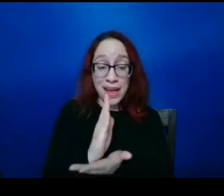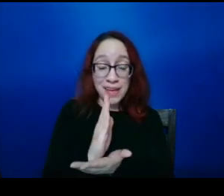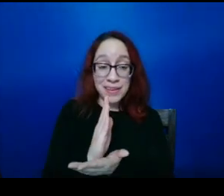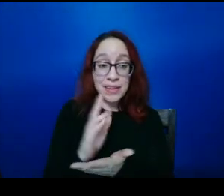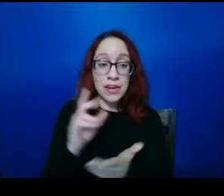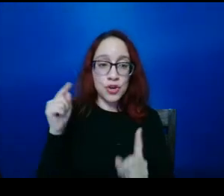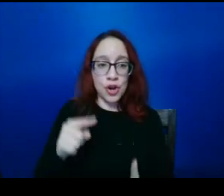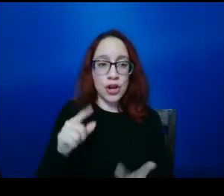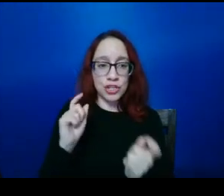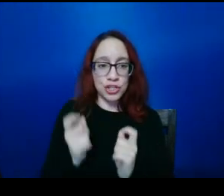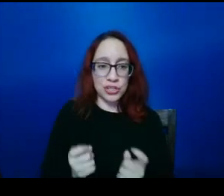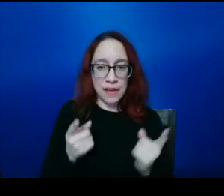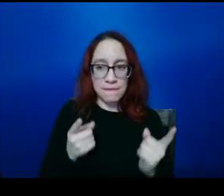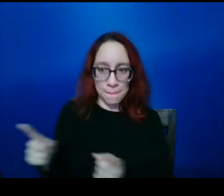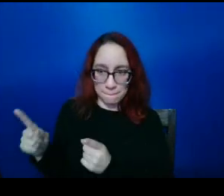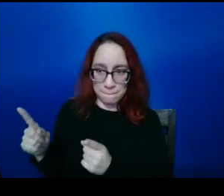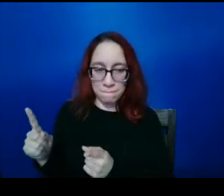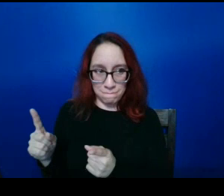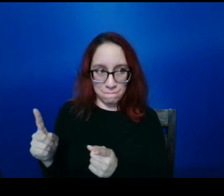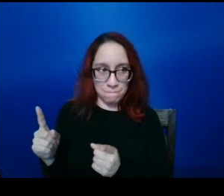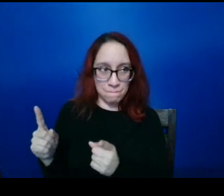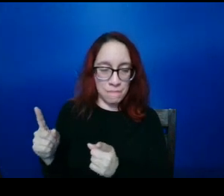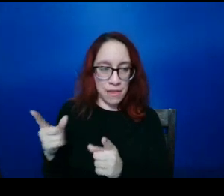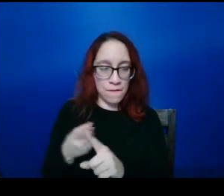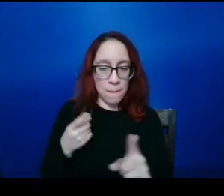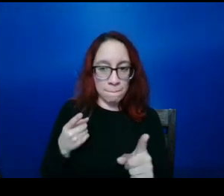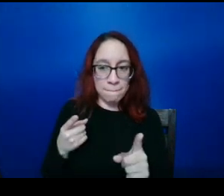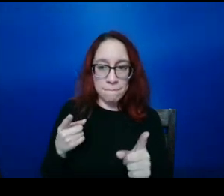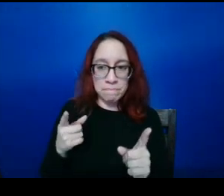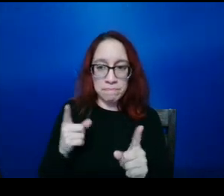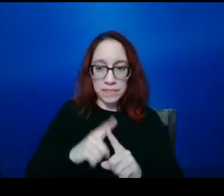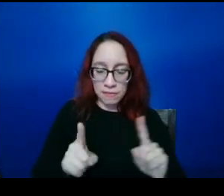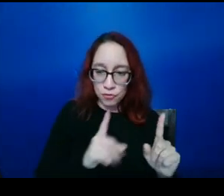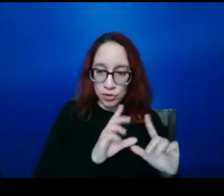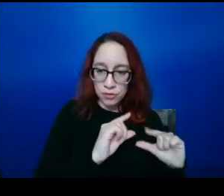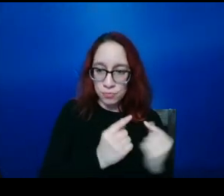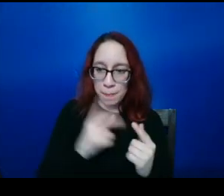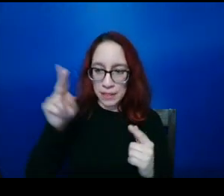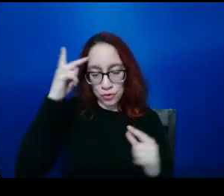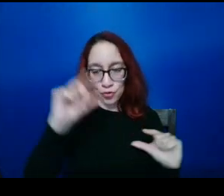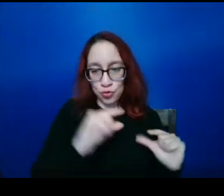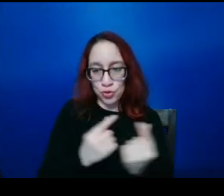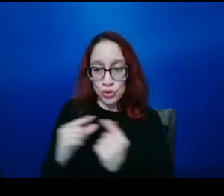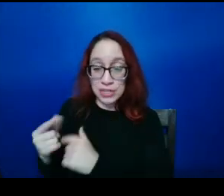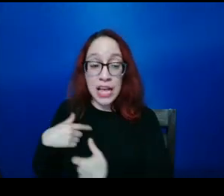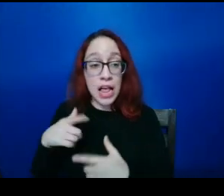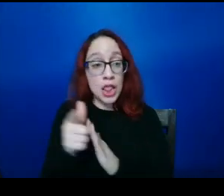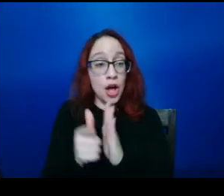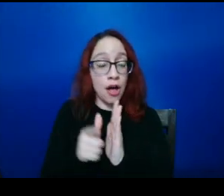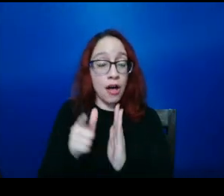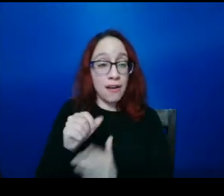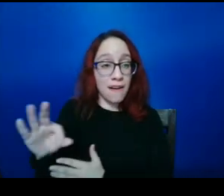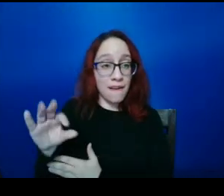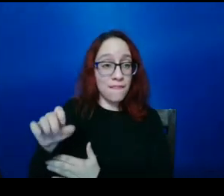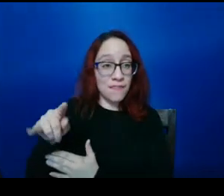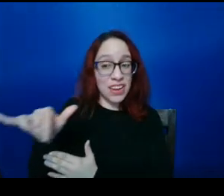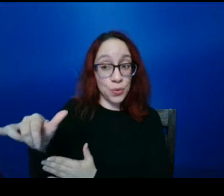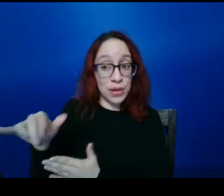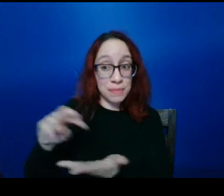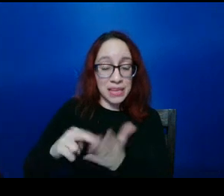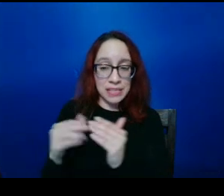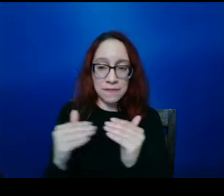where our changes can come from in crossing judicial lines. Law of equity is a law of fairness. Think on that when I present my